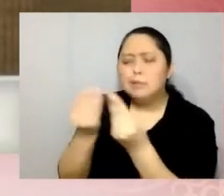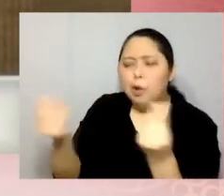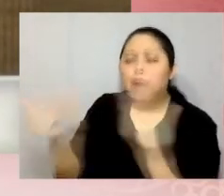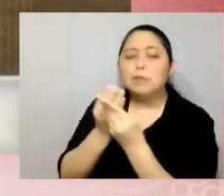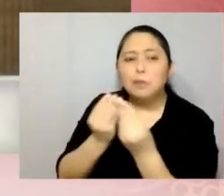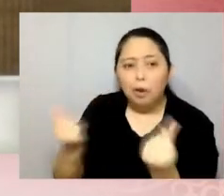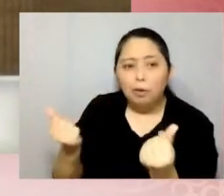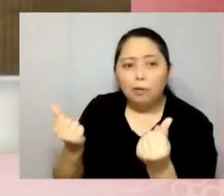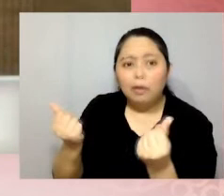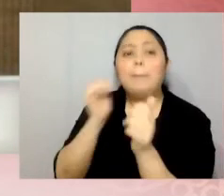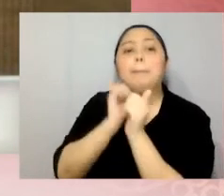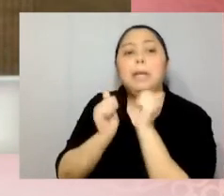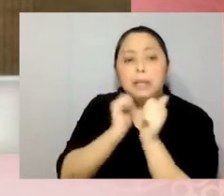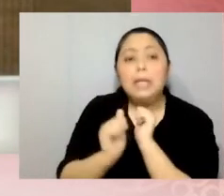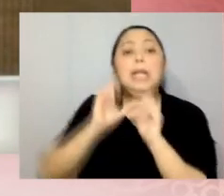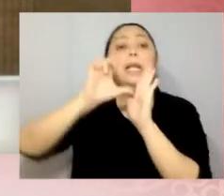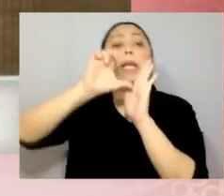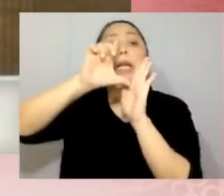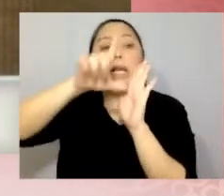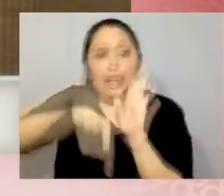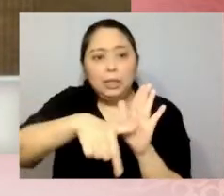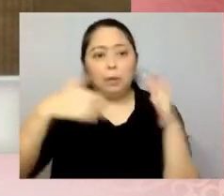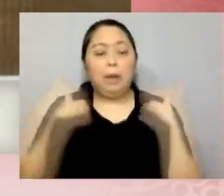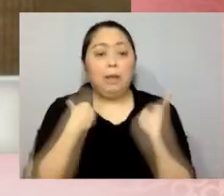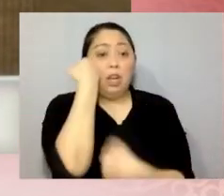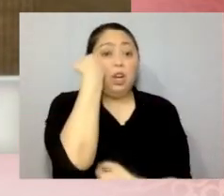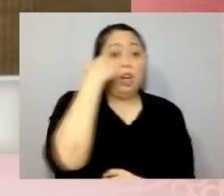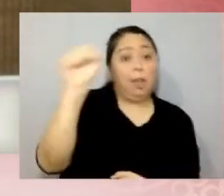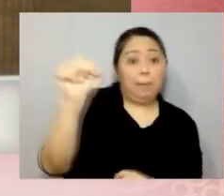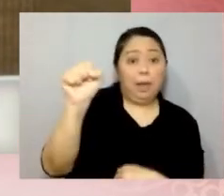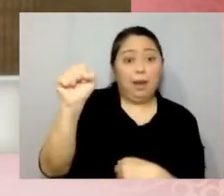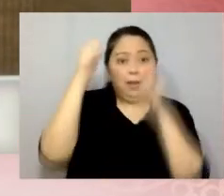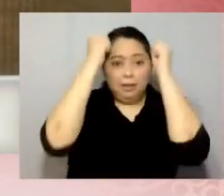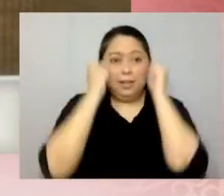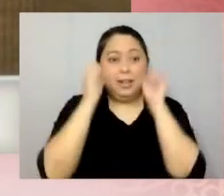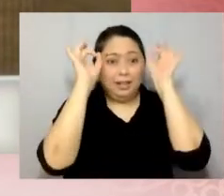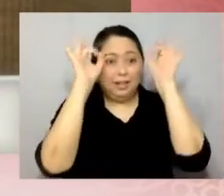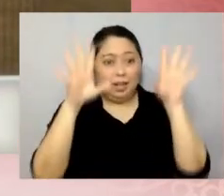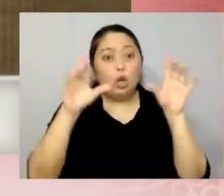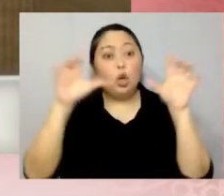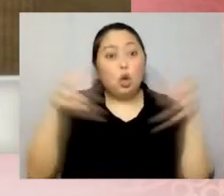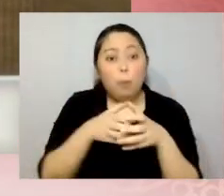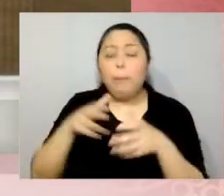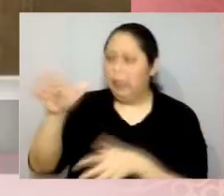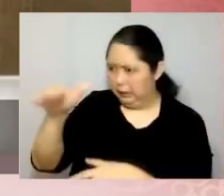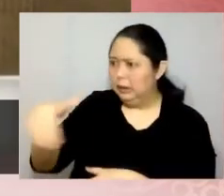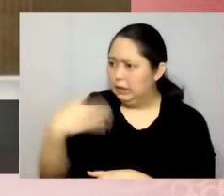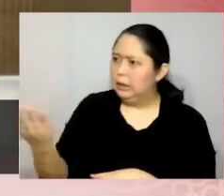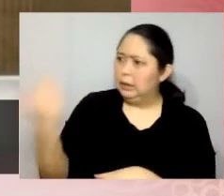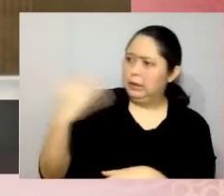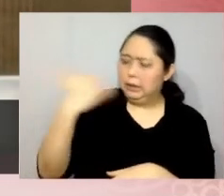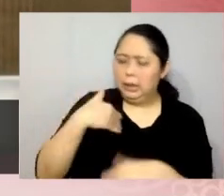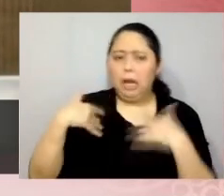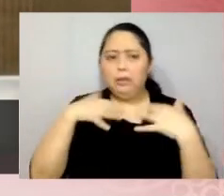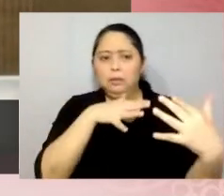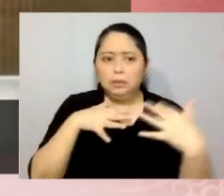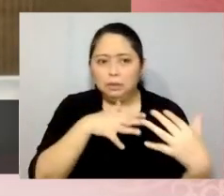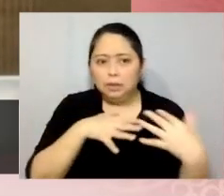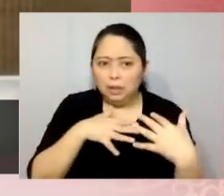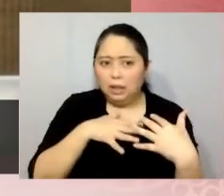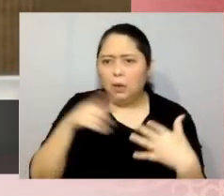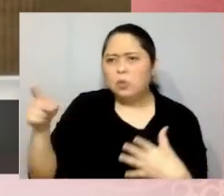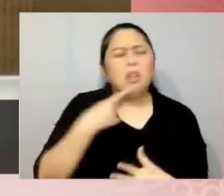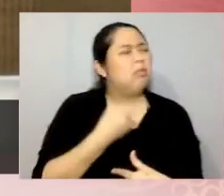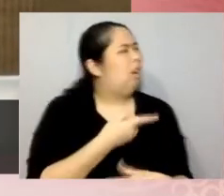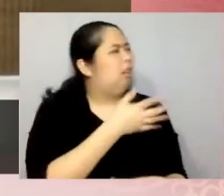out the camouflage, the front of the violent extremists and expose yung real ideology